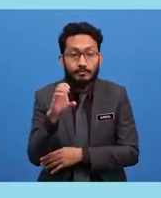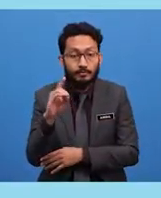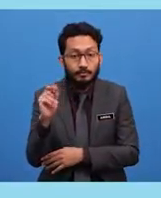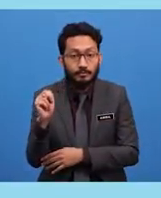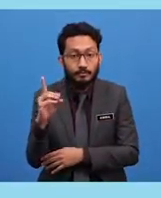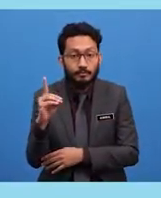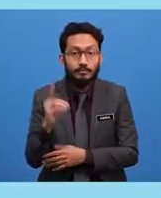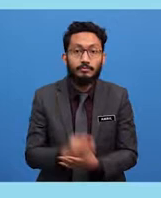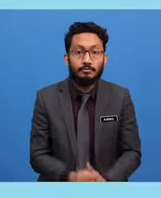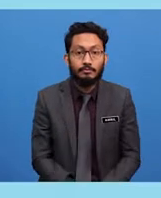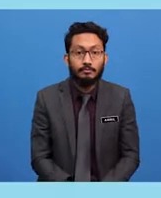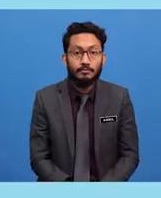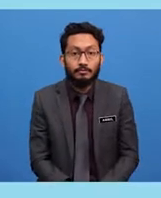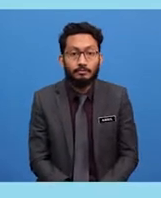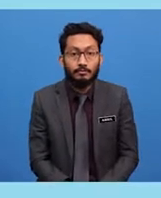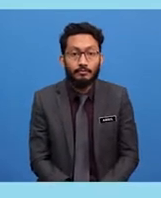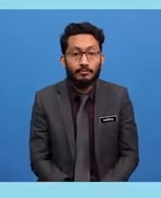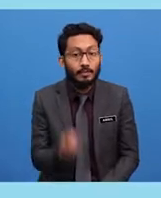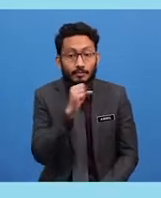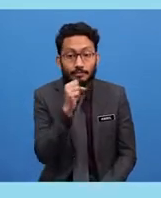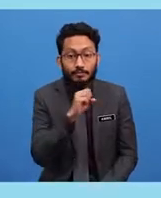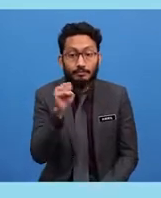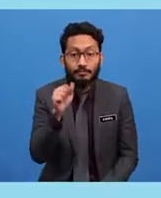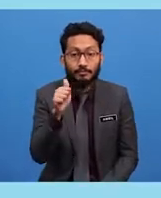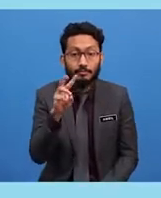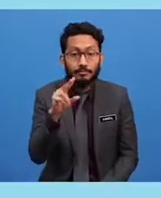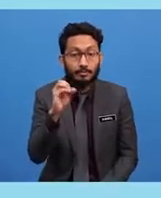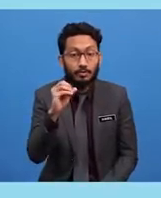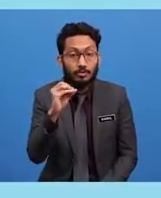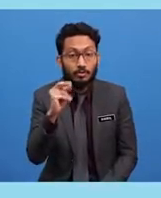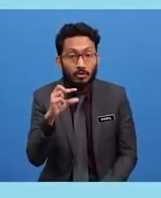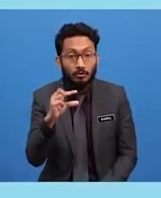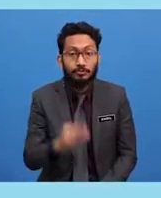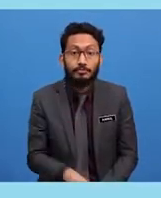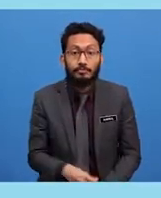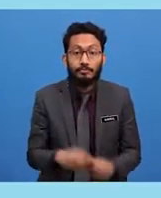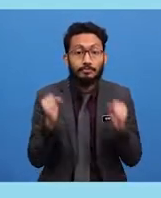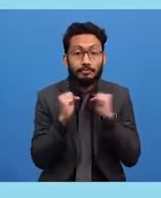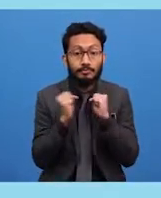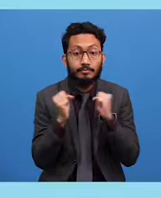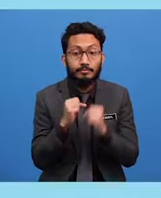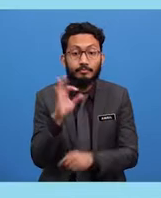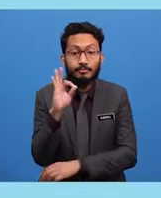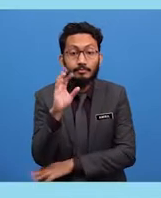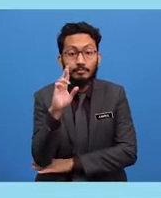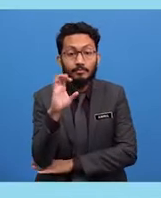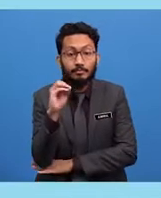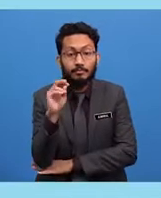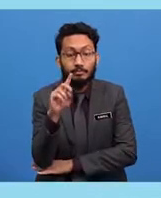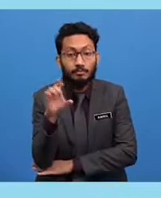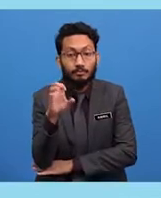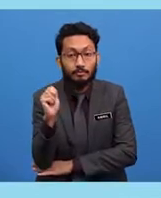grew, send and sent, run and ran, freeze and froze, fight and